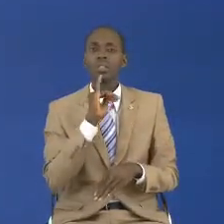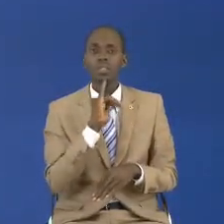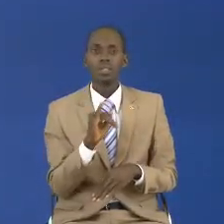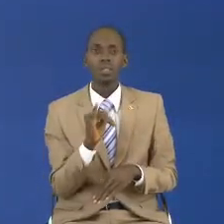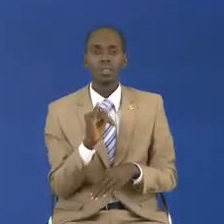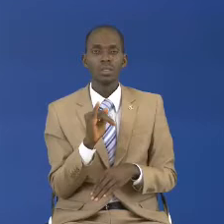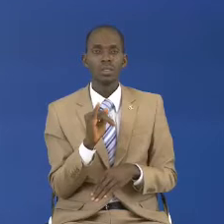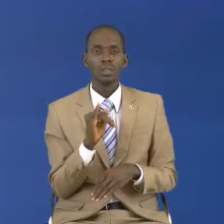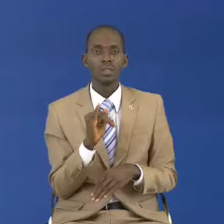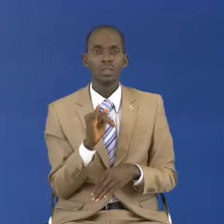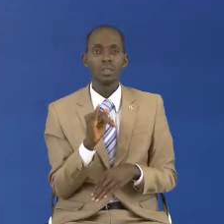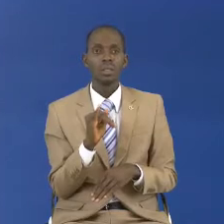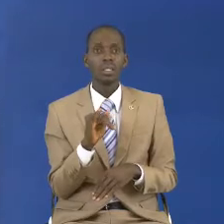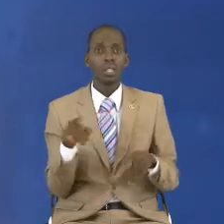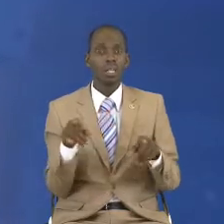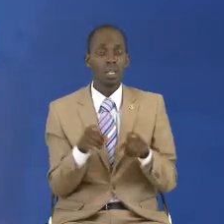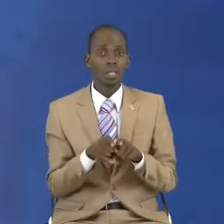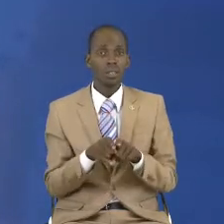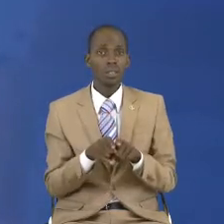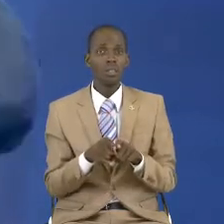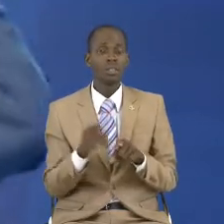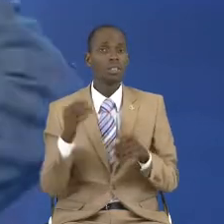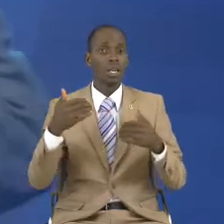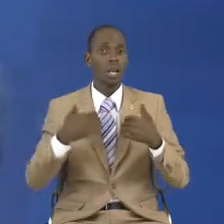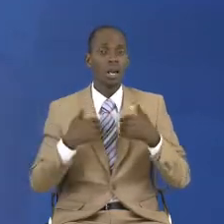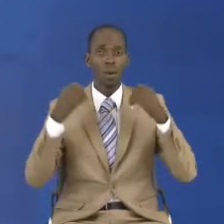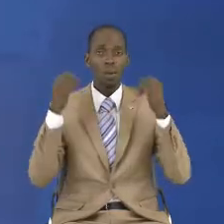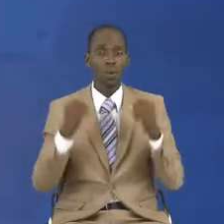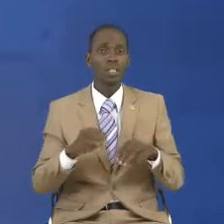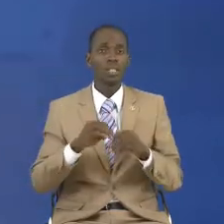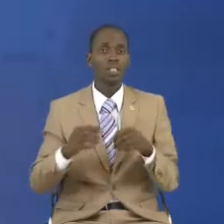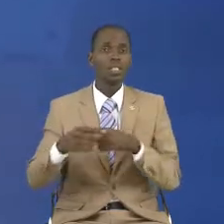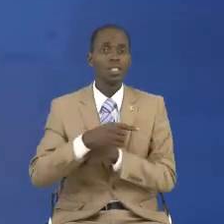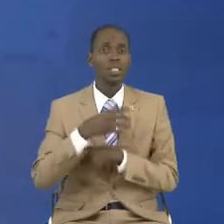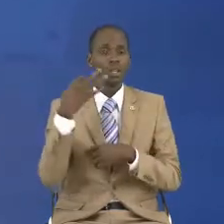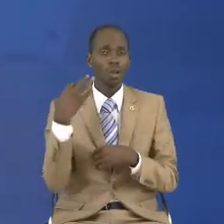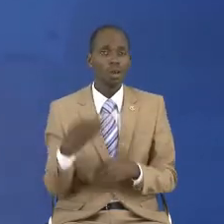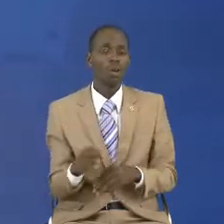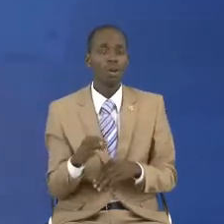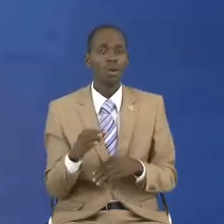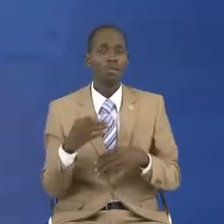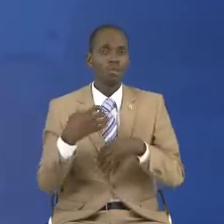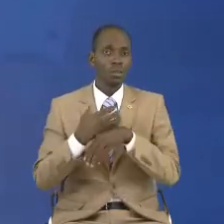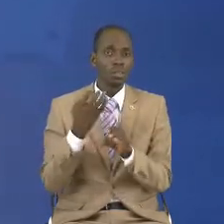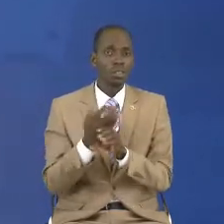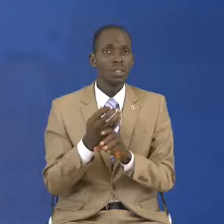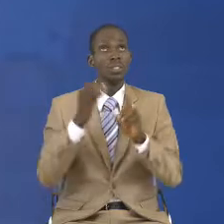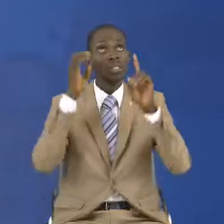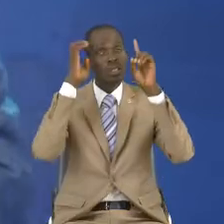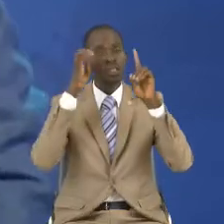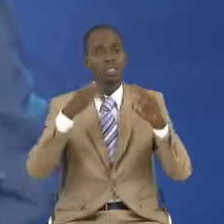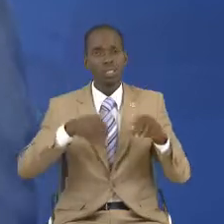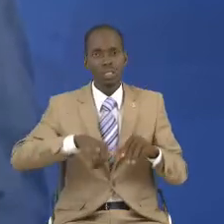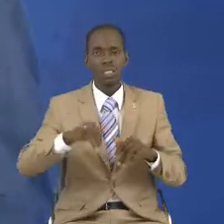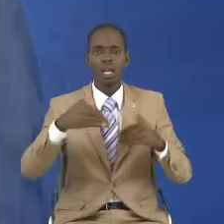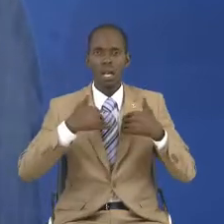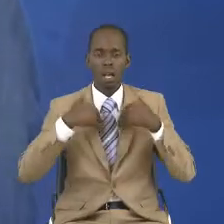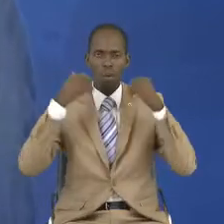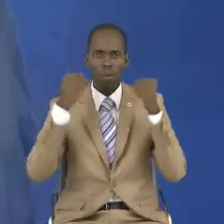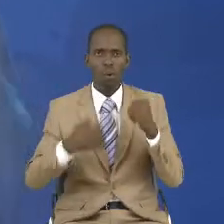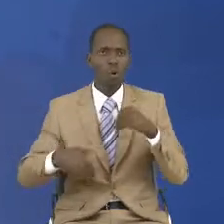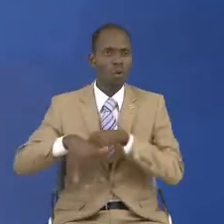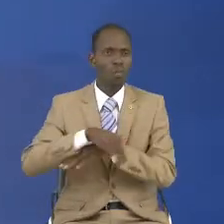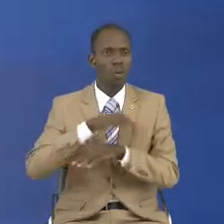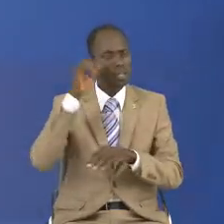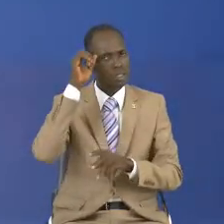see had power on the day of creation he still has power on all his scriptures even at this